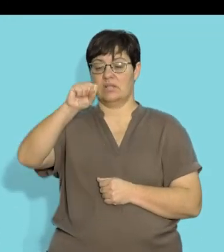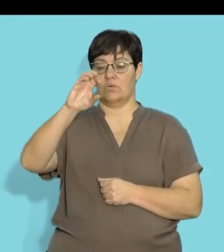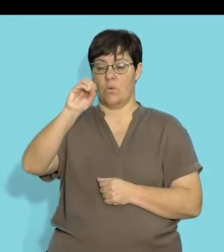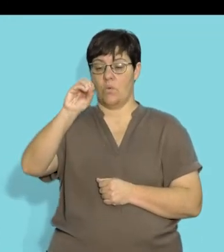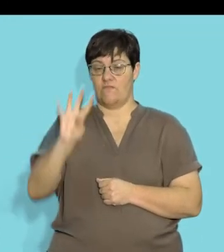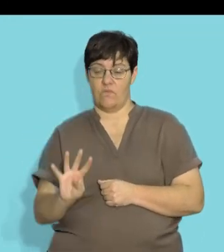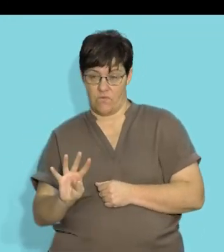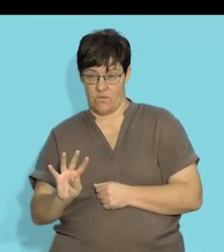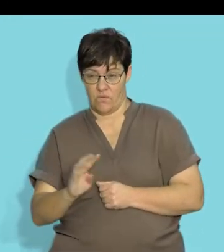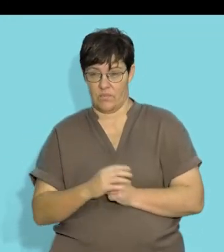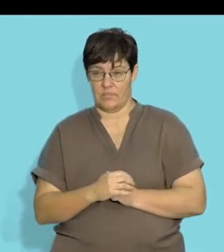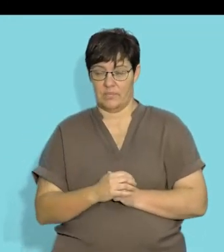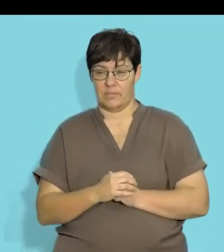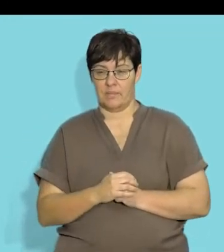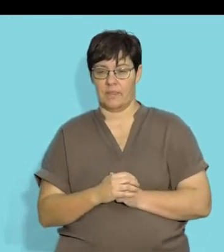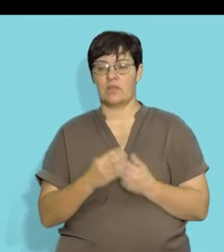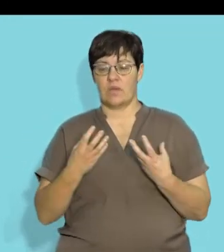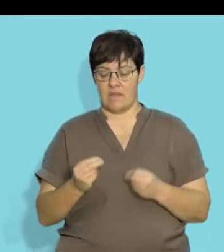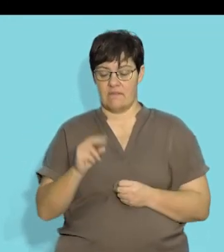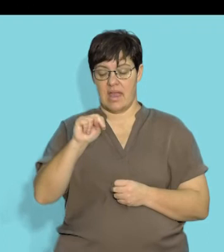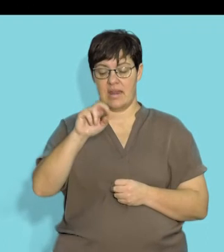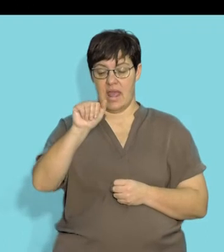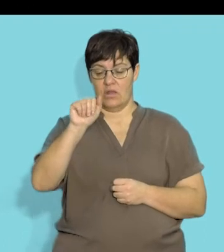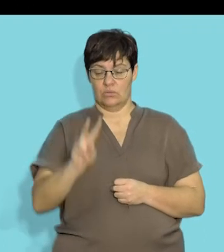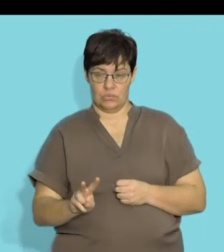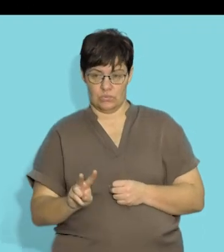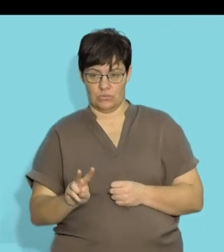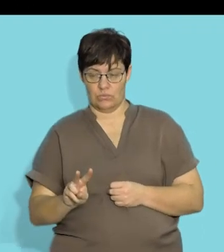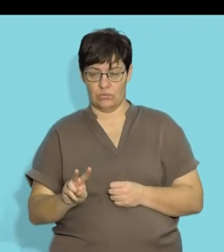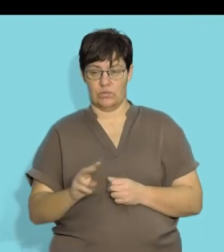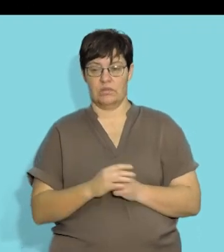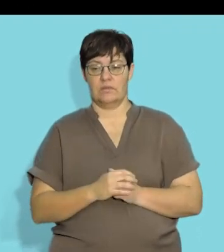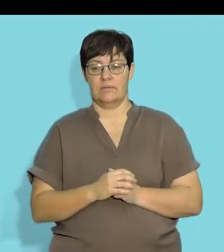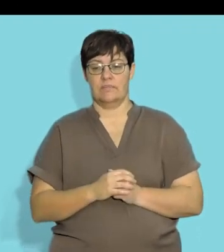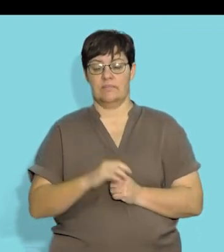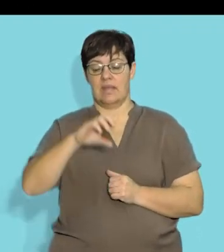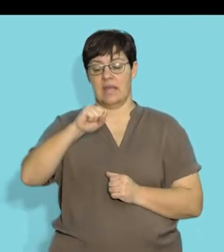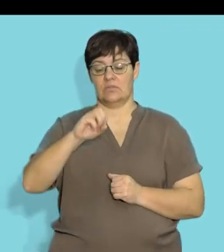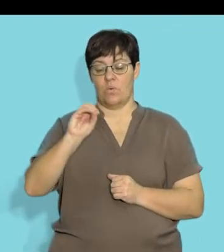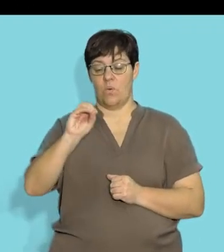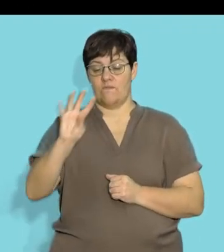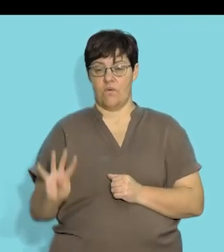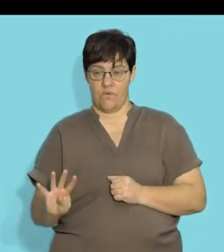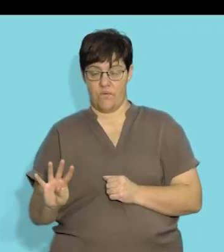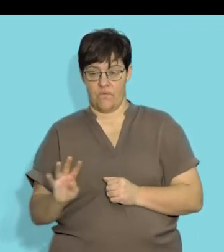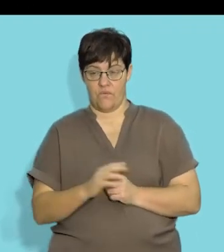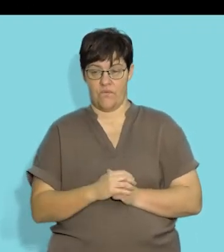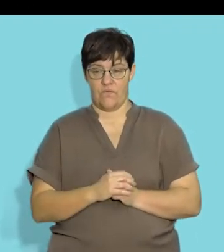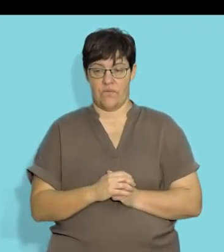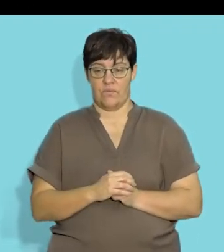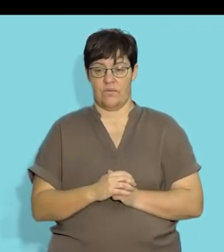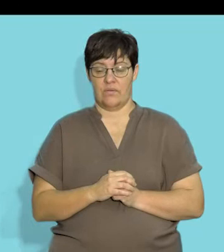Na2SO4, right? So we've got Na2, okay, SO4,